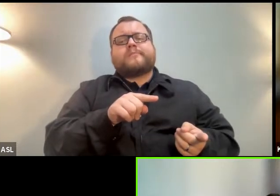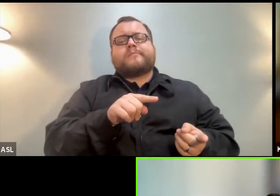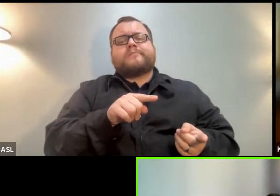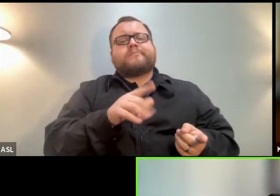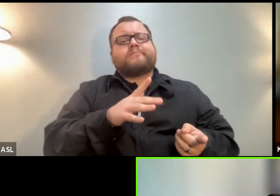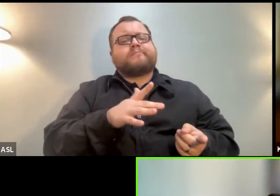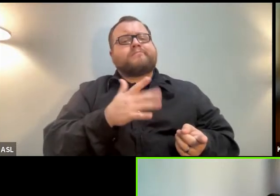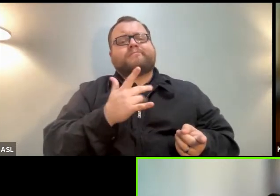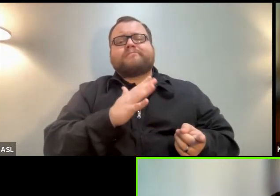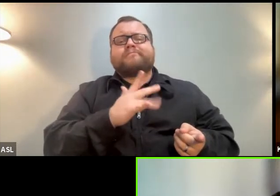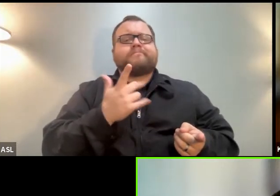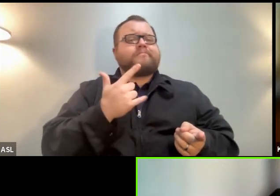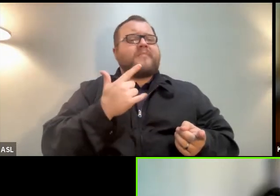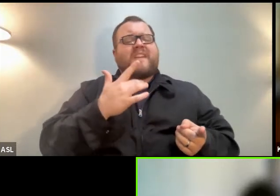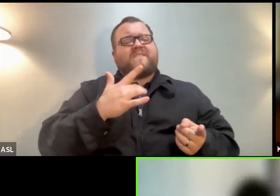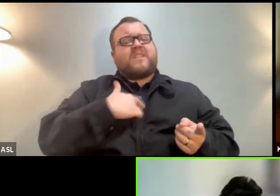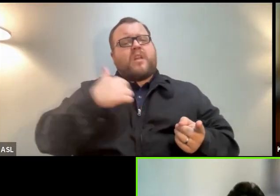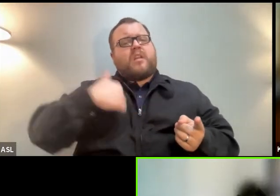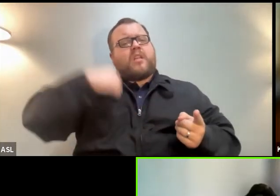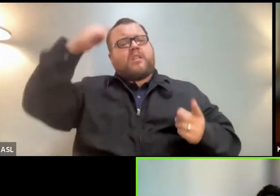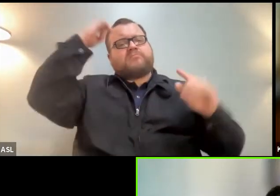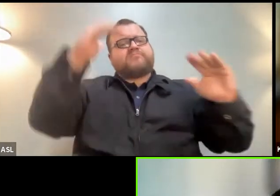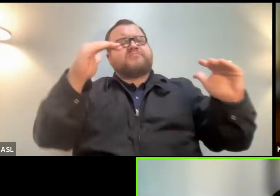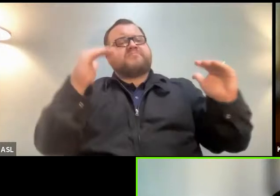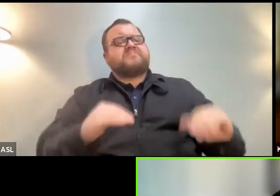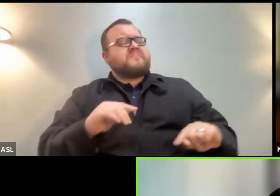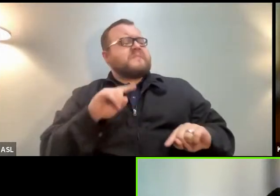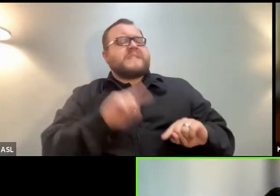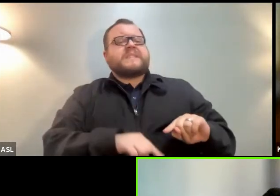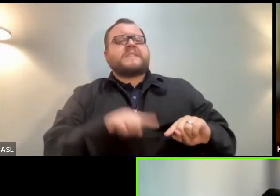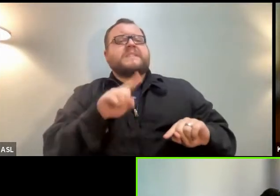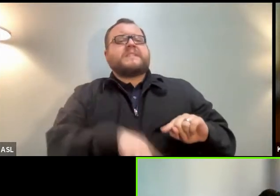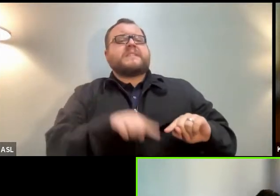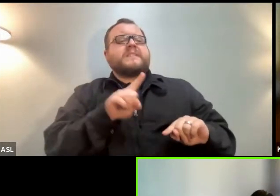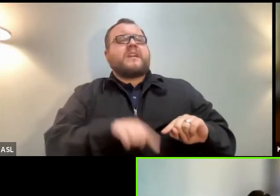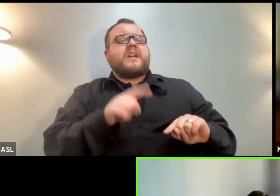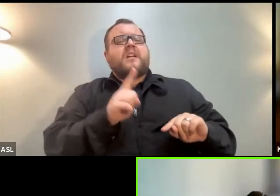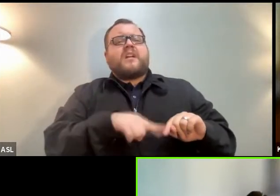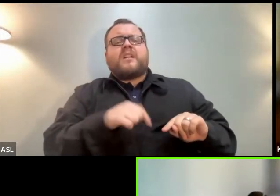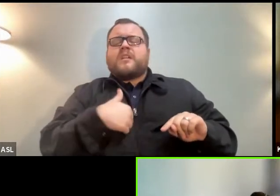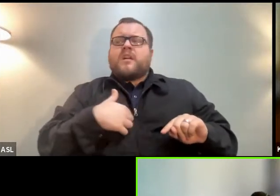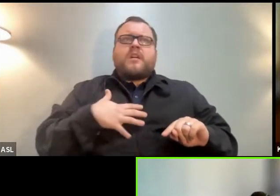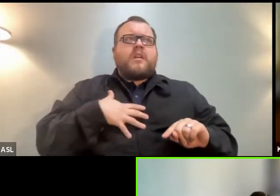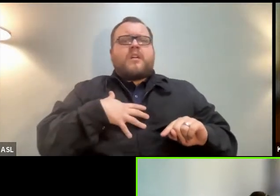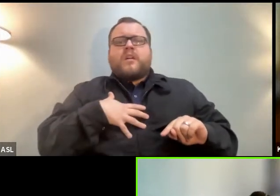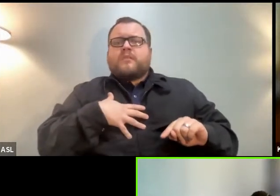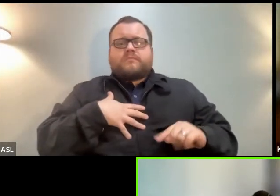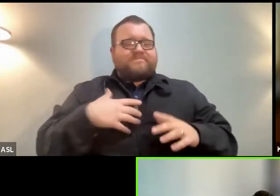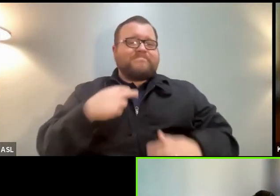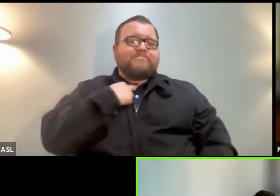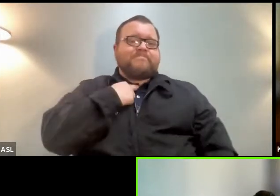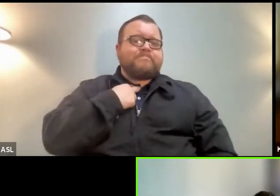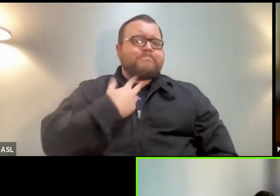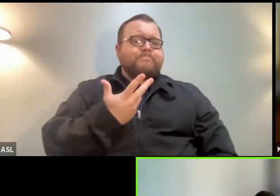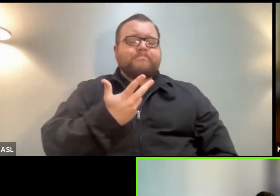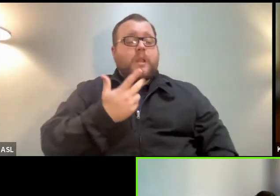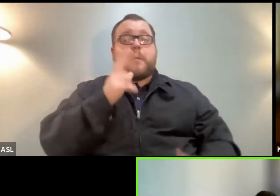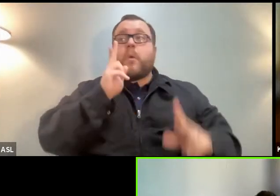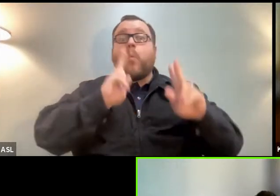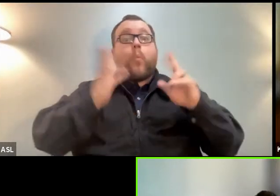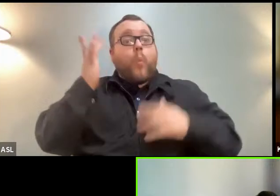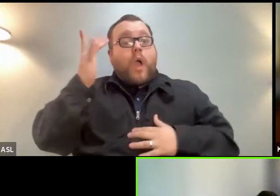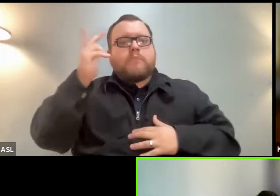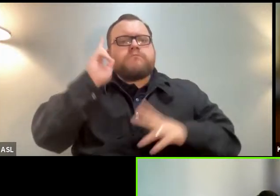you know, thinking they can't do things because they've been told that. So understanding where they